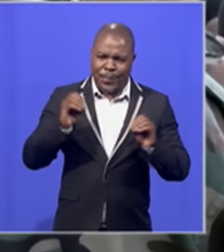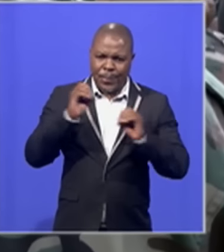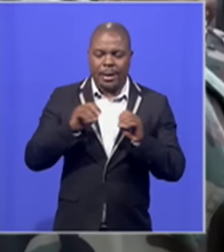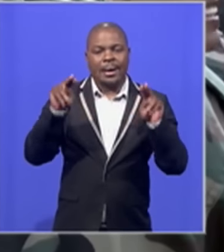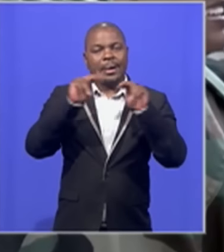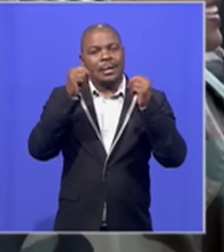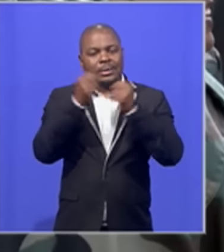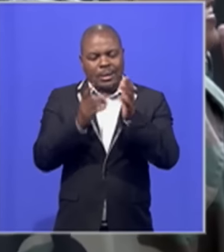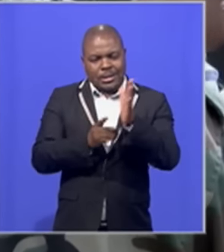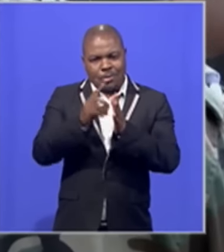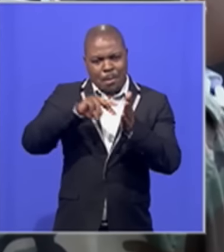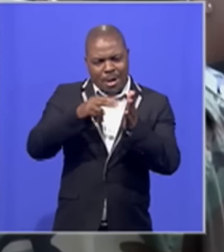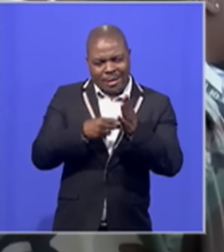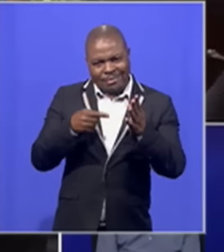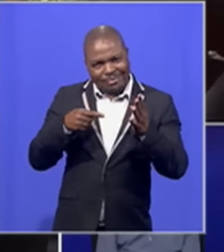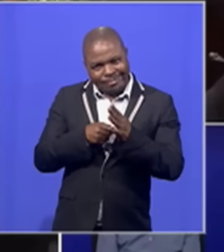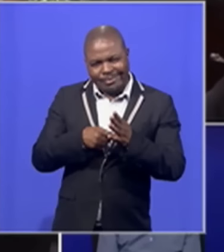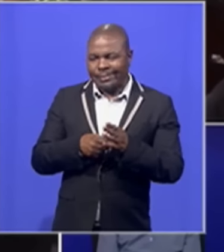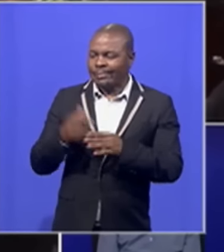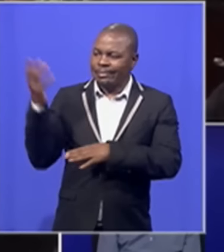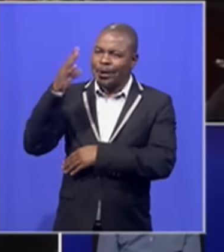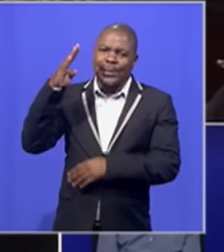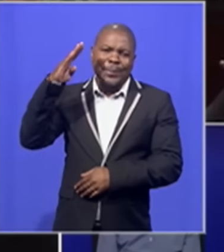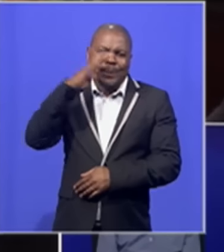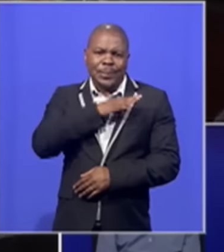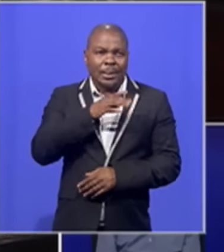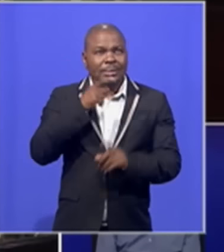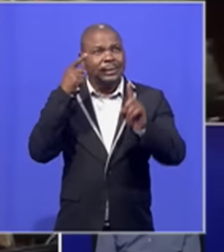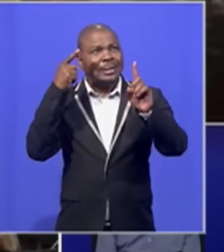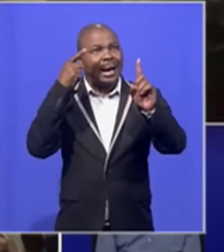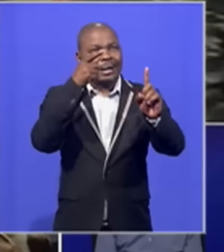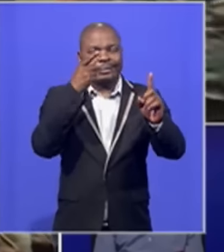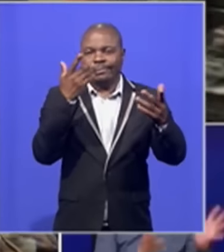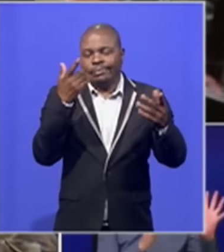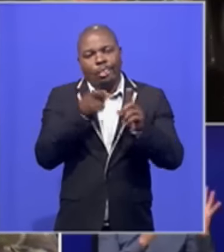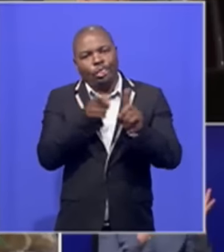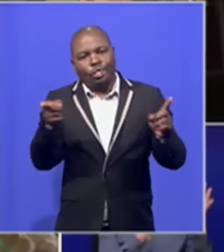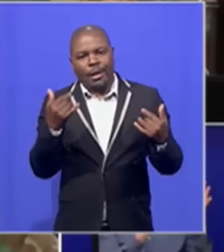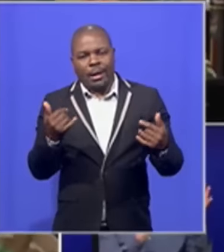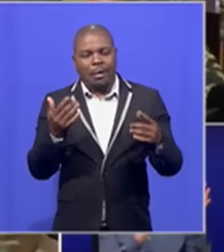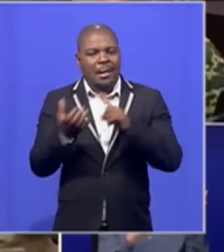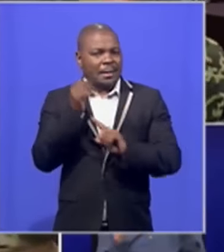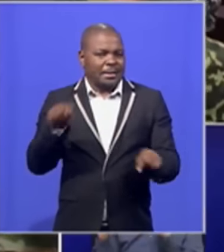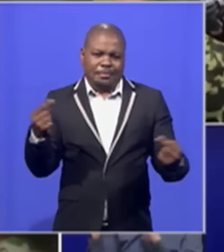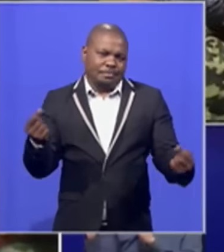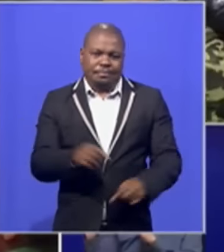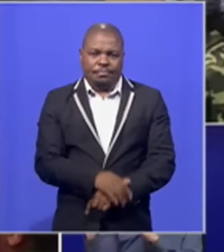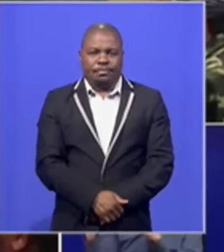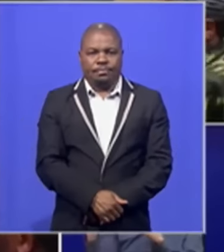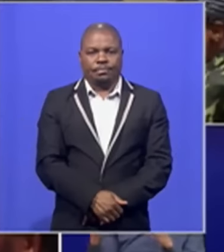Plan, whose targets are out of kilter and are not going to be met by 2030.